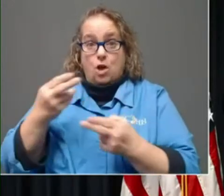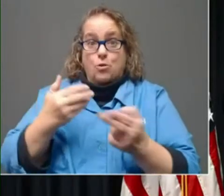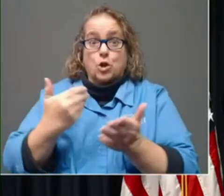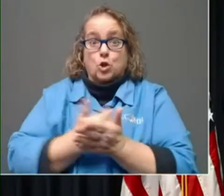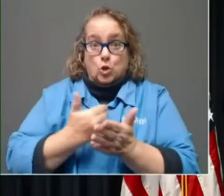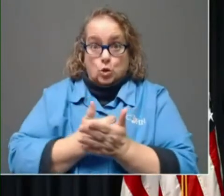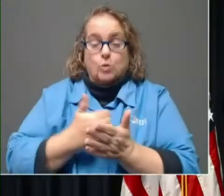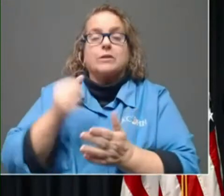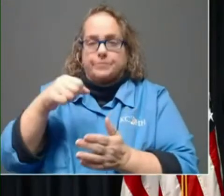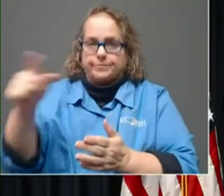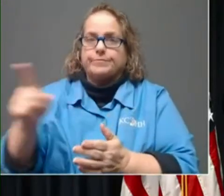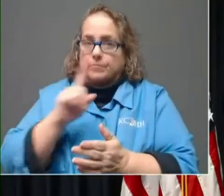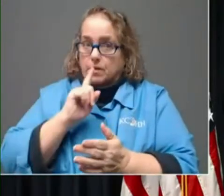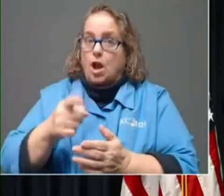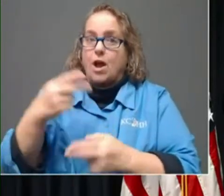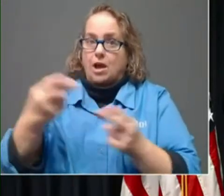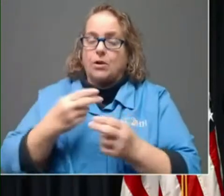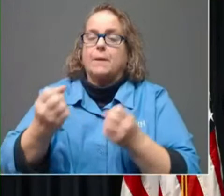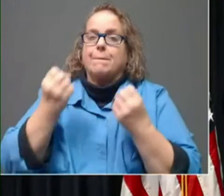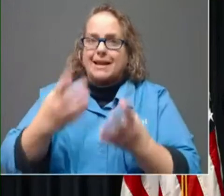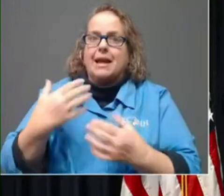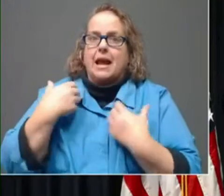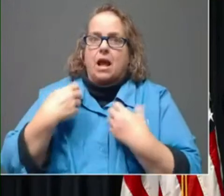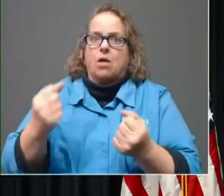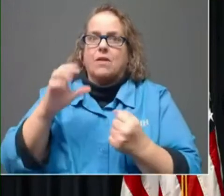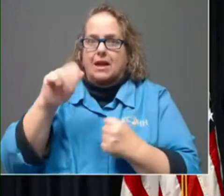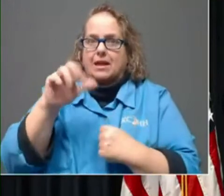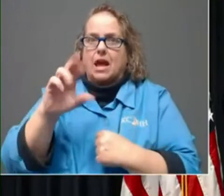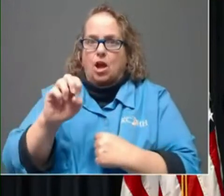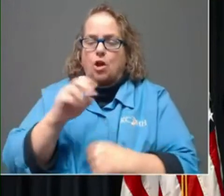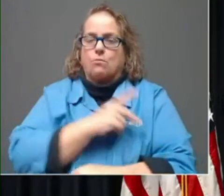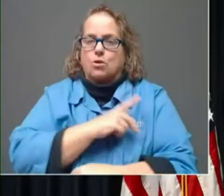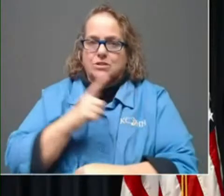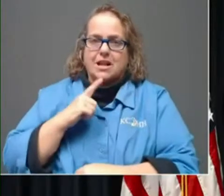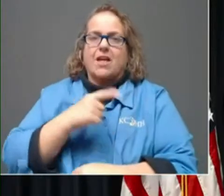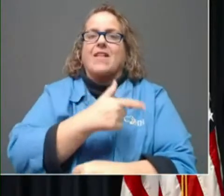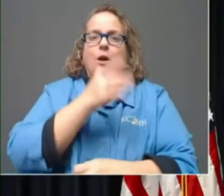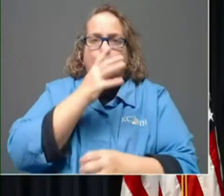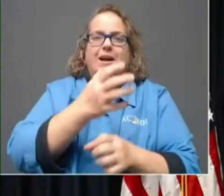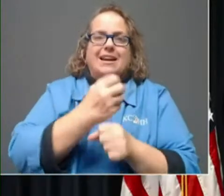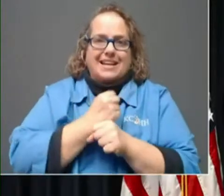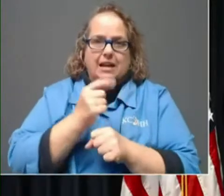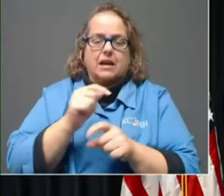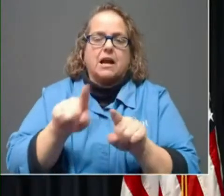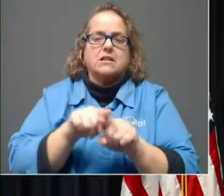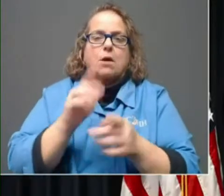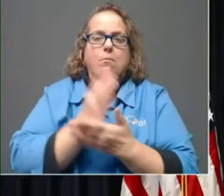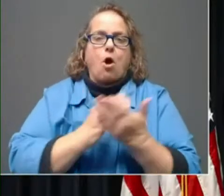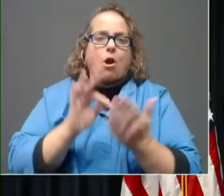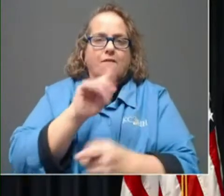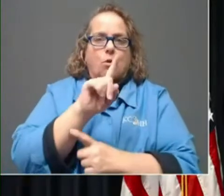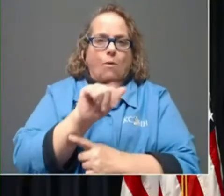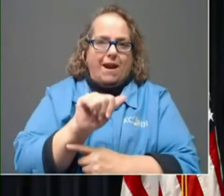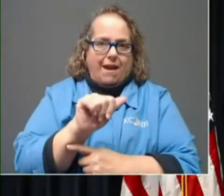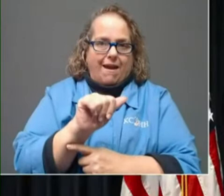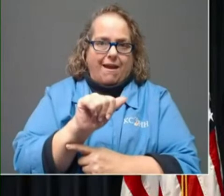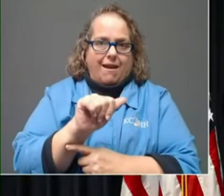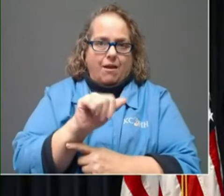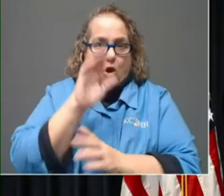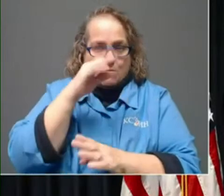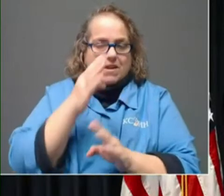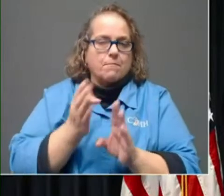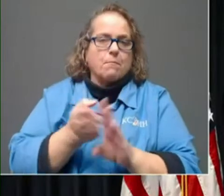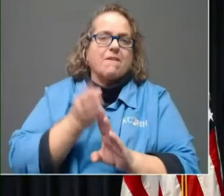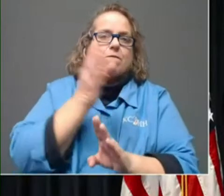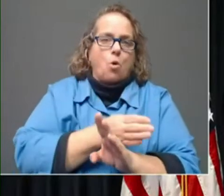bunch, healthcare personnel to give the vaccines, they'll get it as a part of 1A, hopefully before